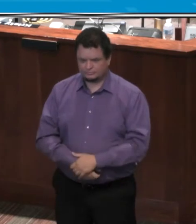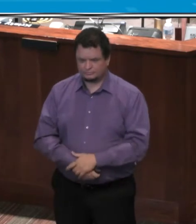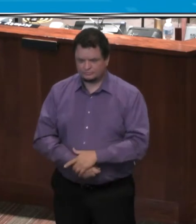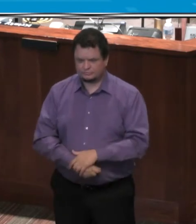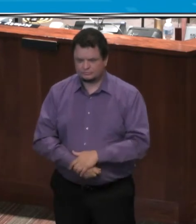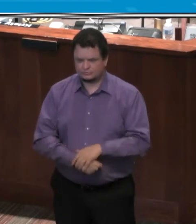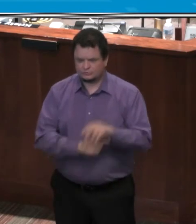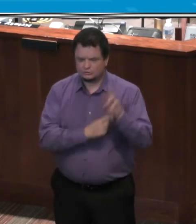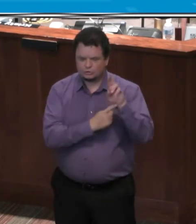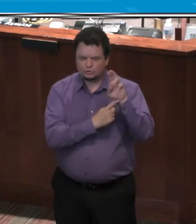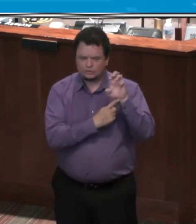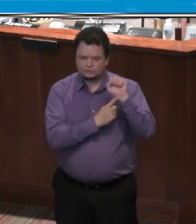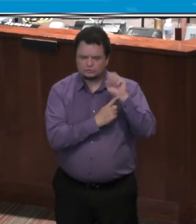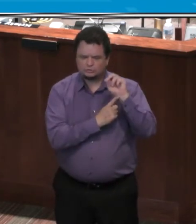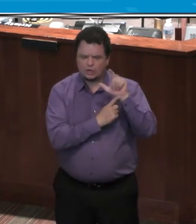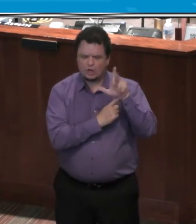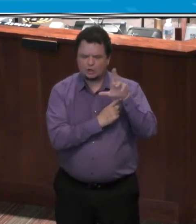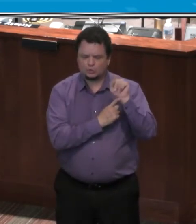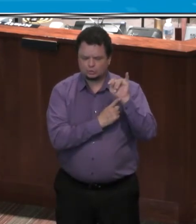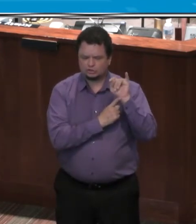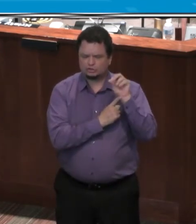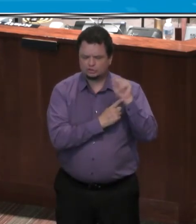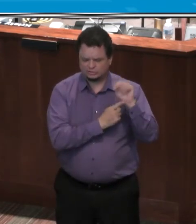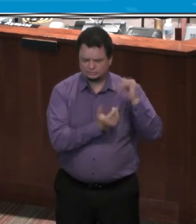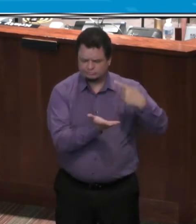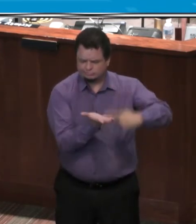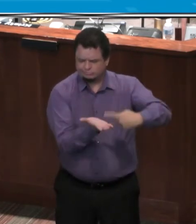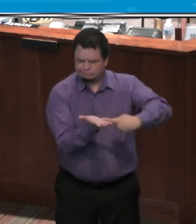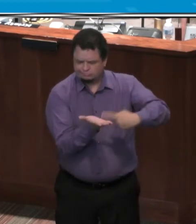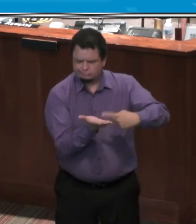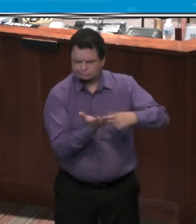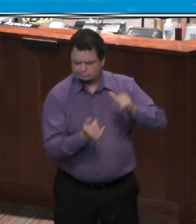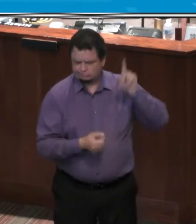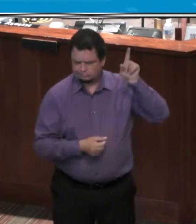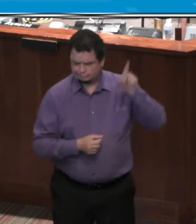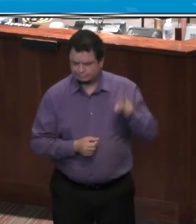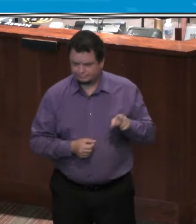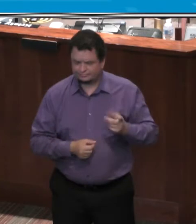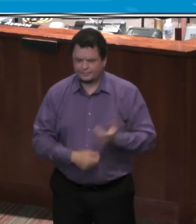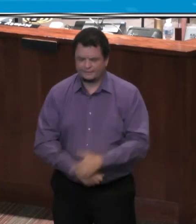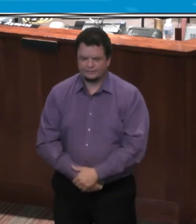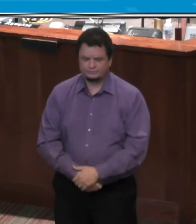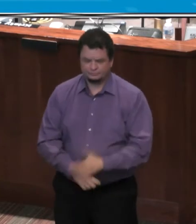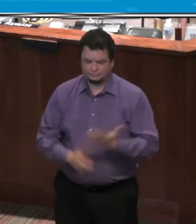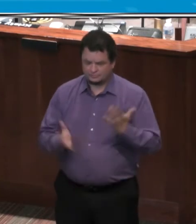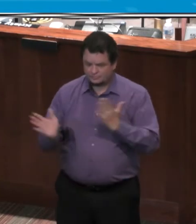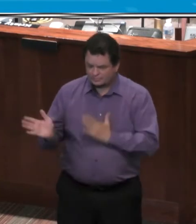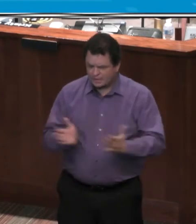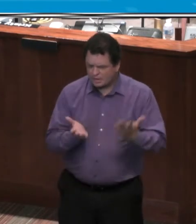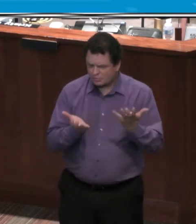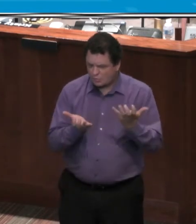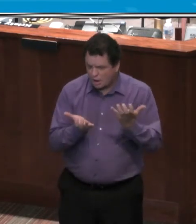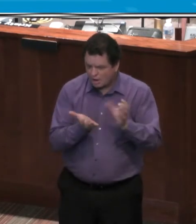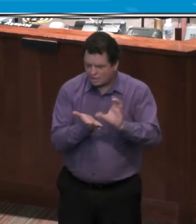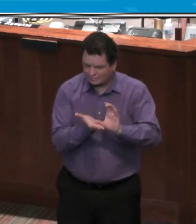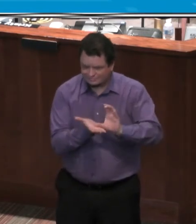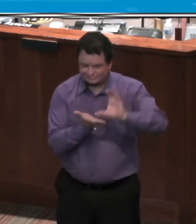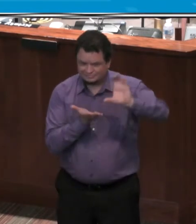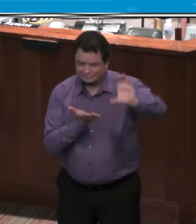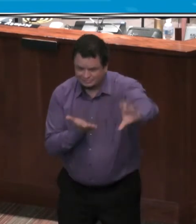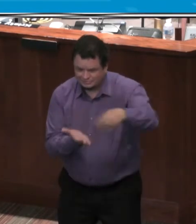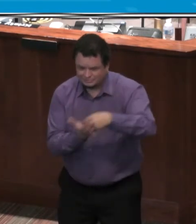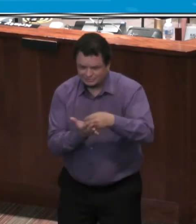packet is a resolution to recognize revenue and appropriate expenditures in the amount of $4.9